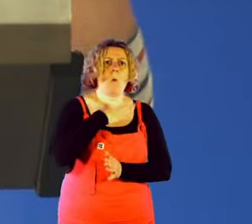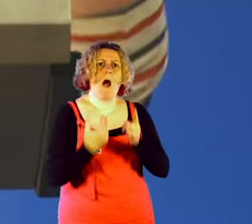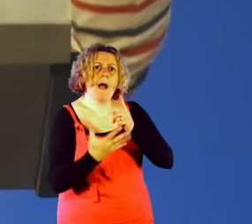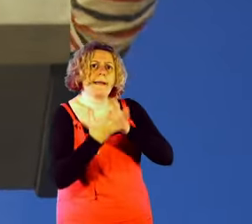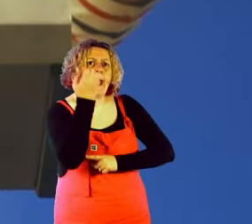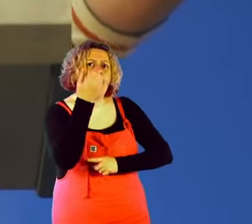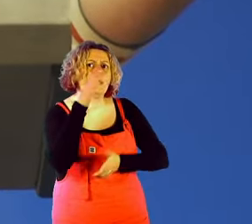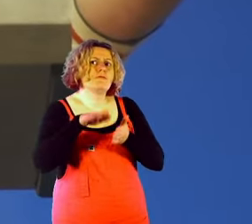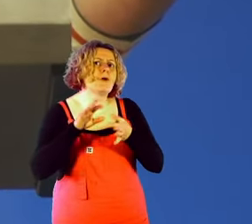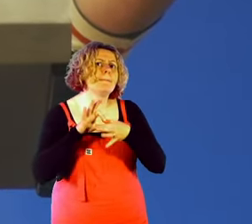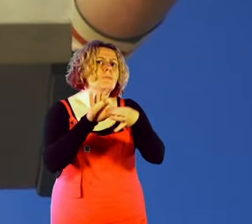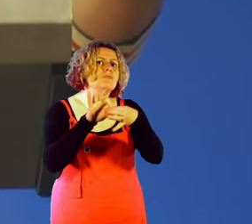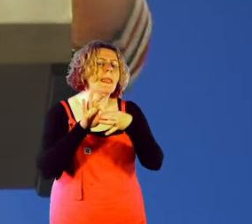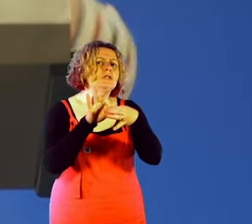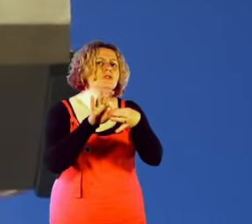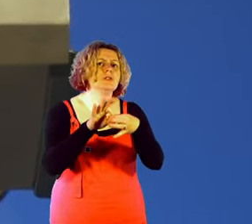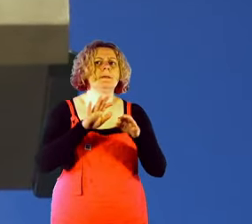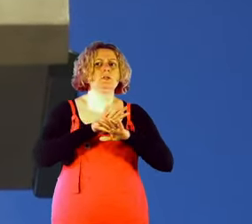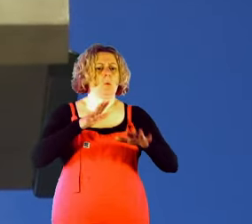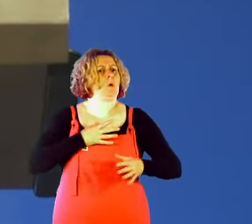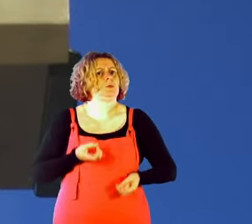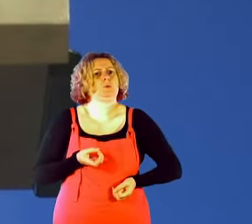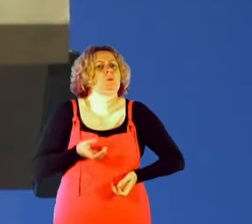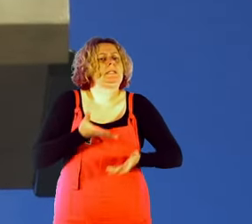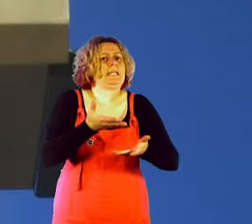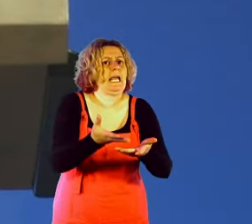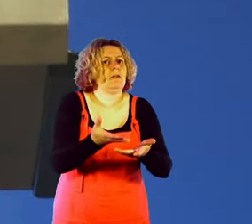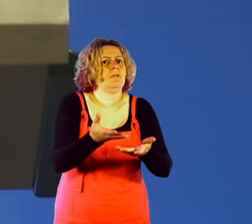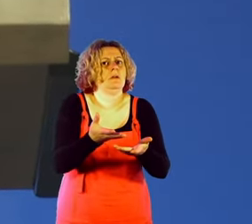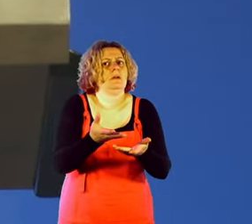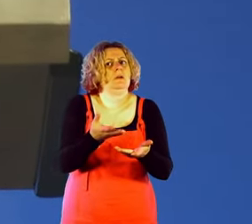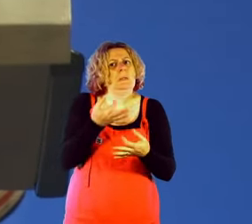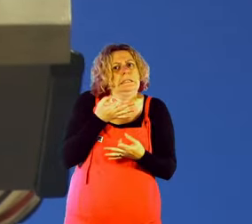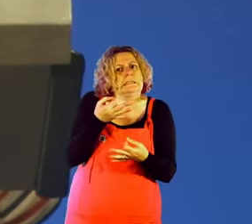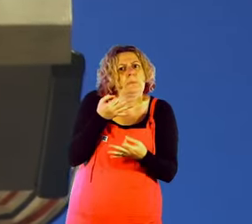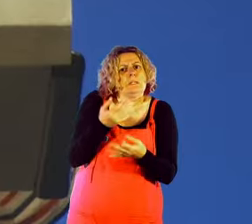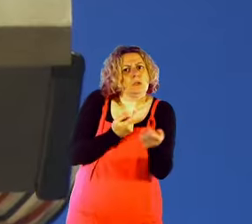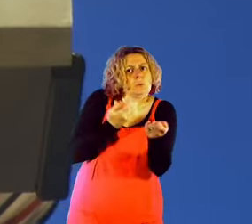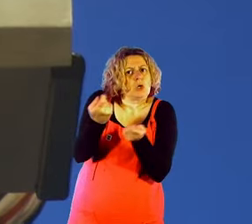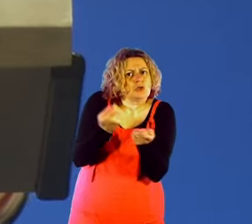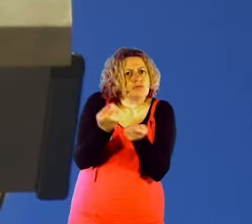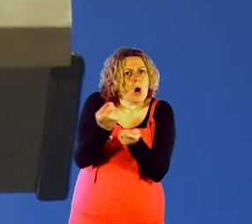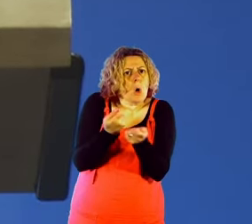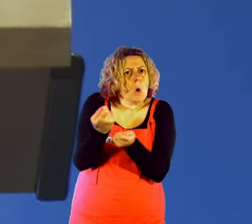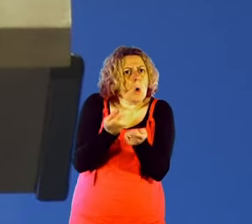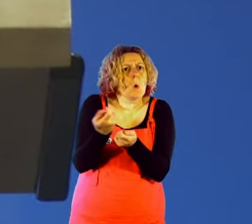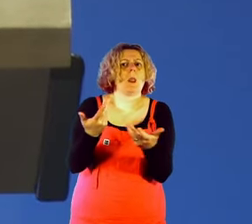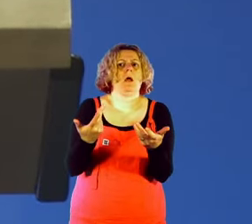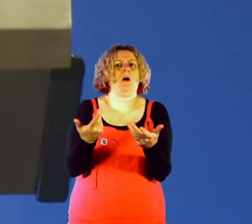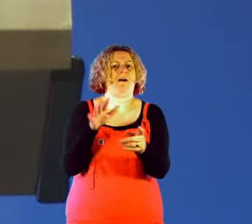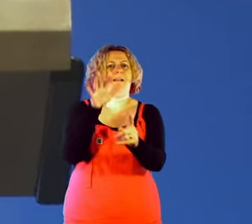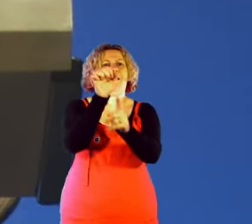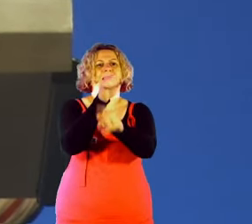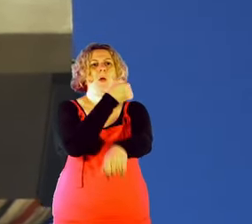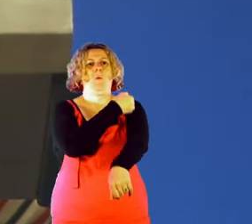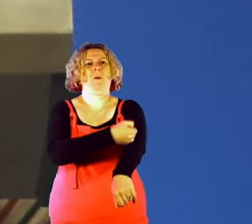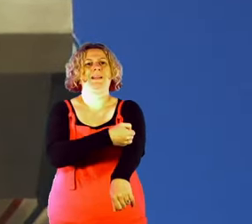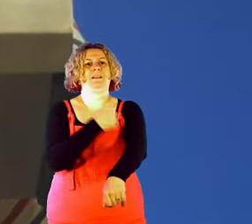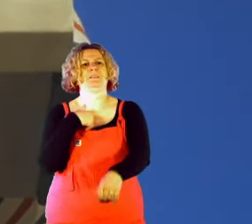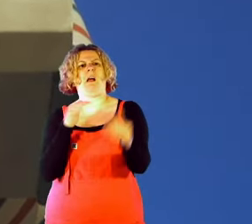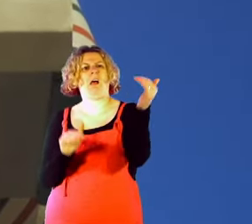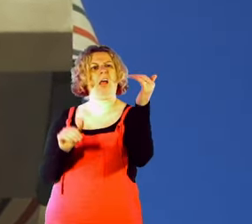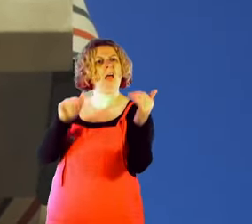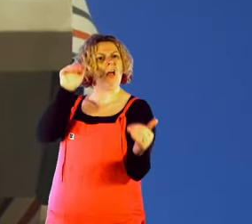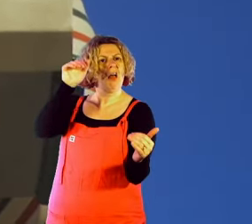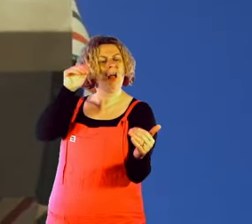rather than think about what we can give. We are too tempted to control or to rule over somebody when we spot weakness, too reluctant to